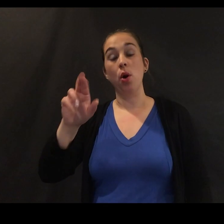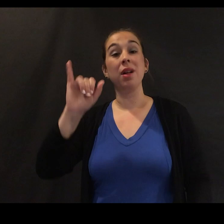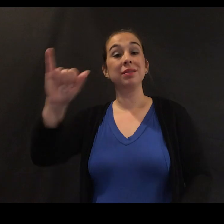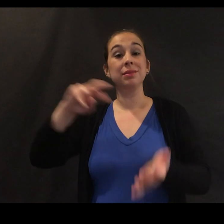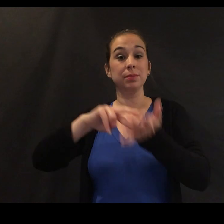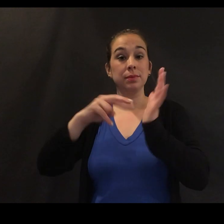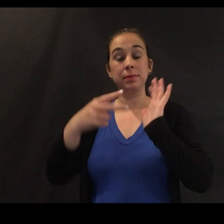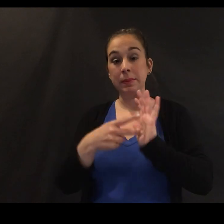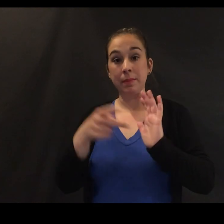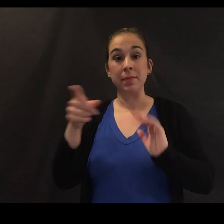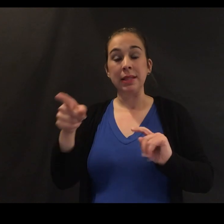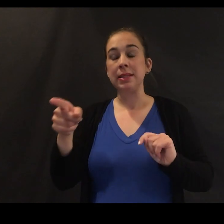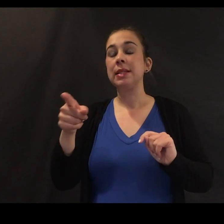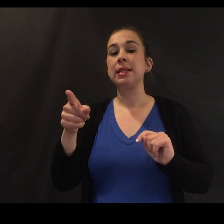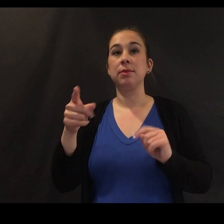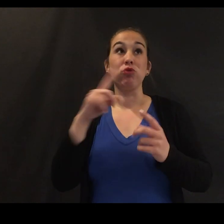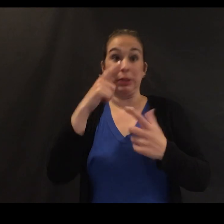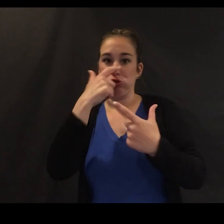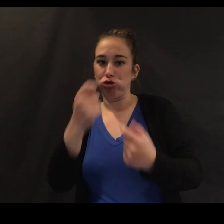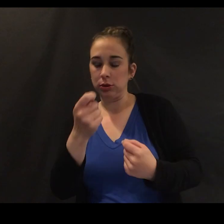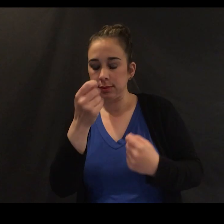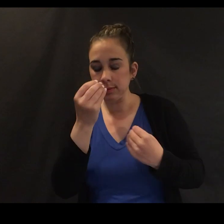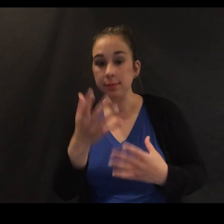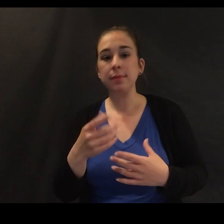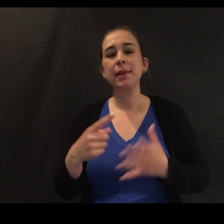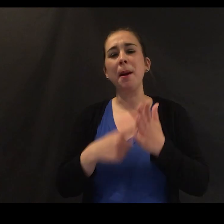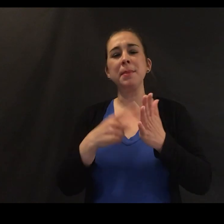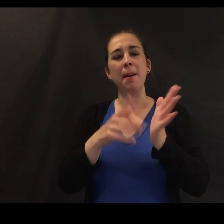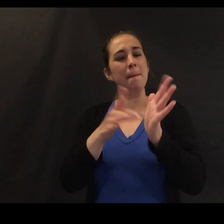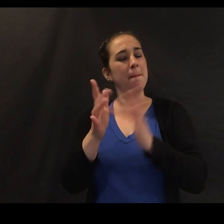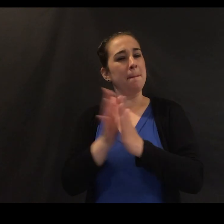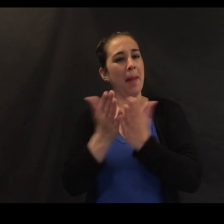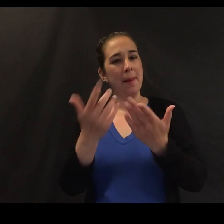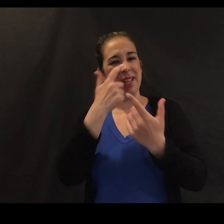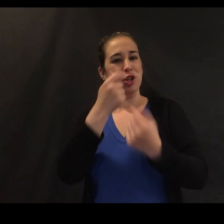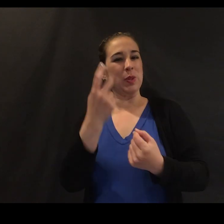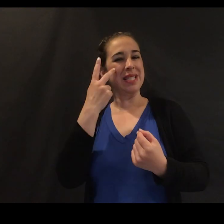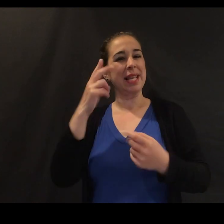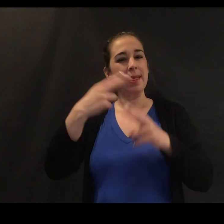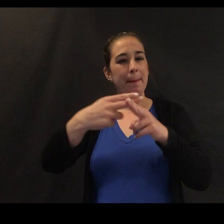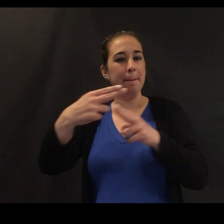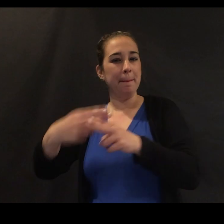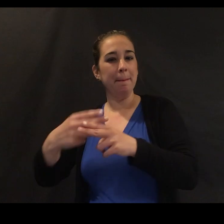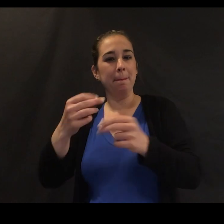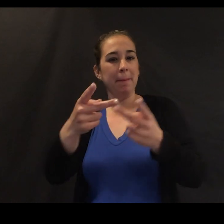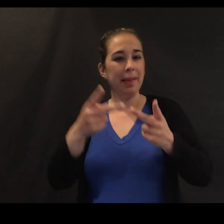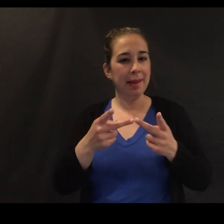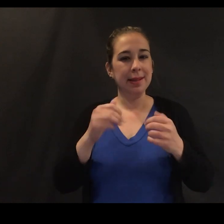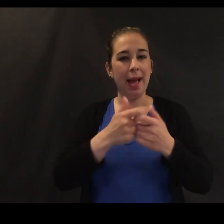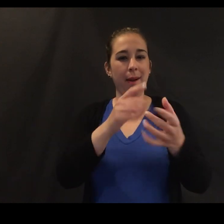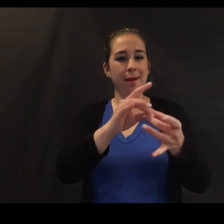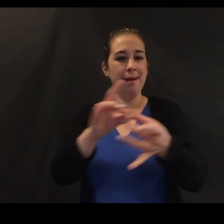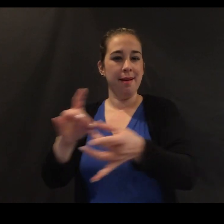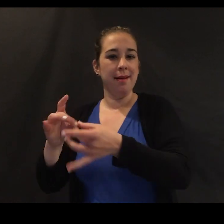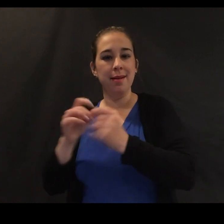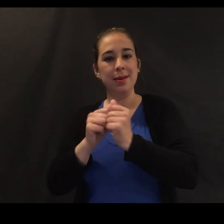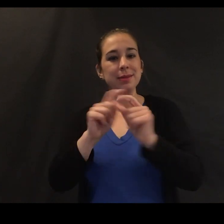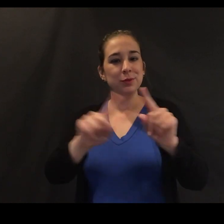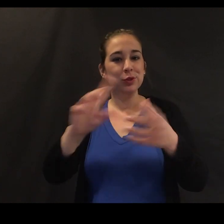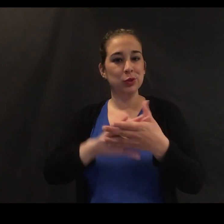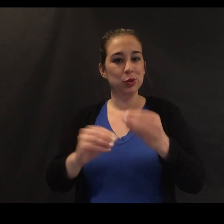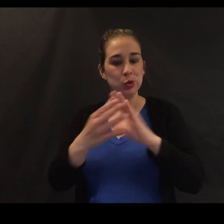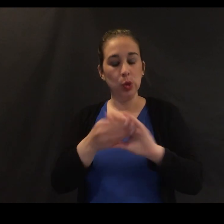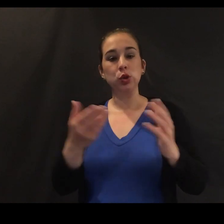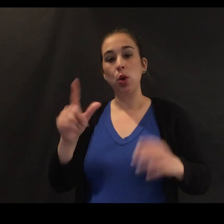actually is very interesting. Sometimes in the Bible, it's quite interesting to see the names of places and how they connect with the story, and that's what's going on